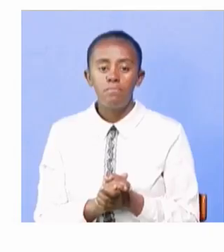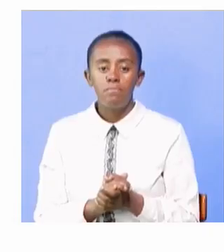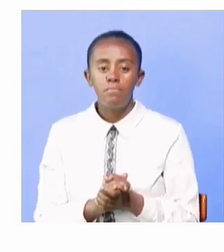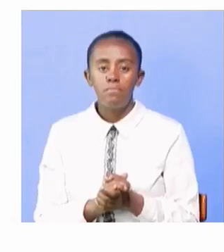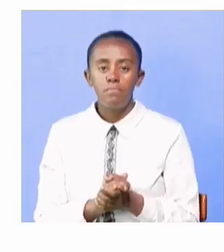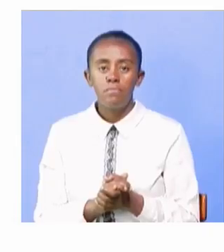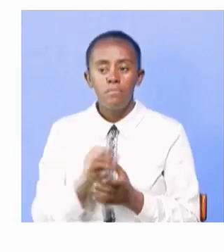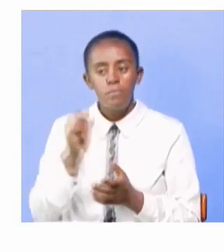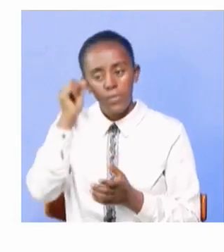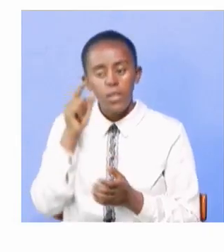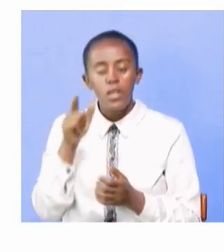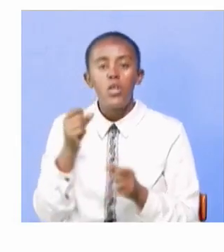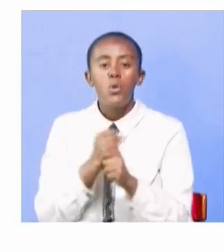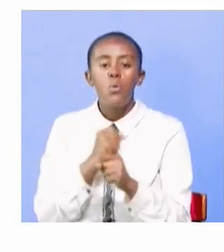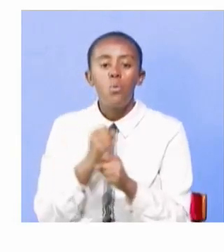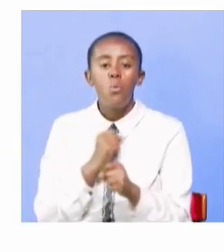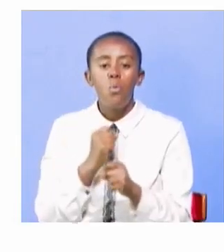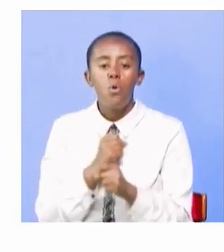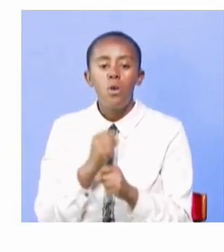He worked